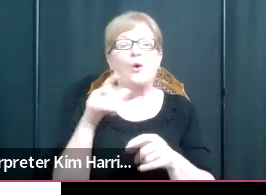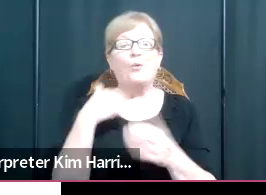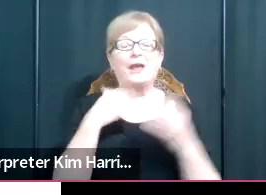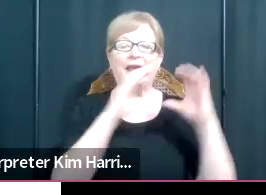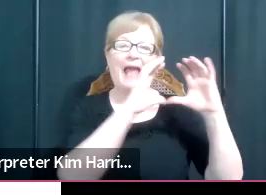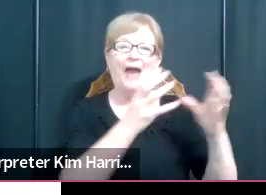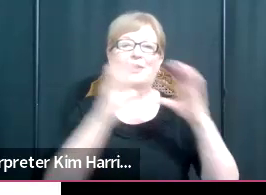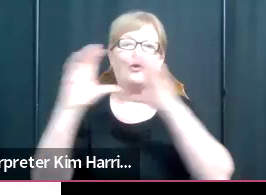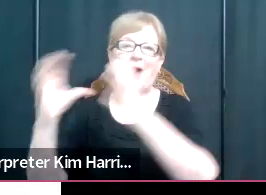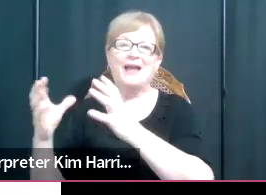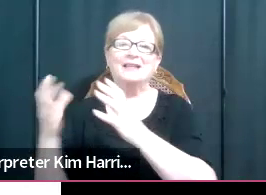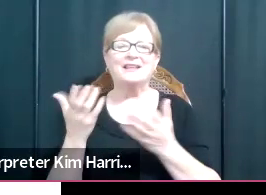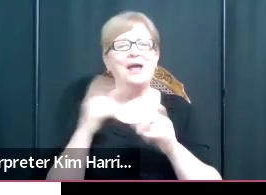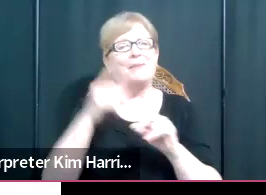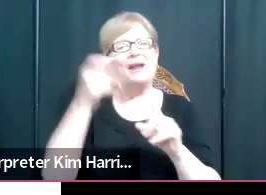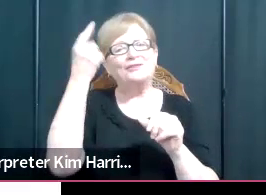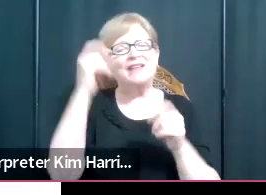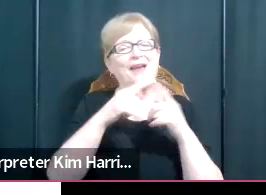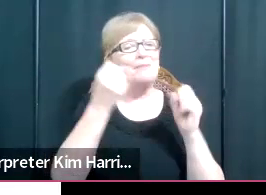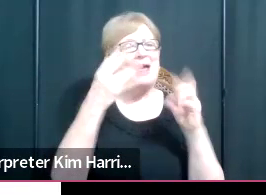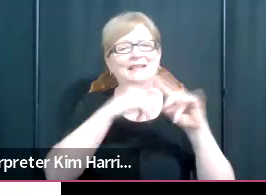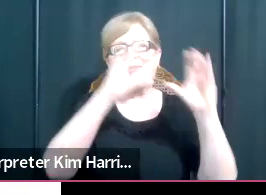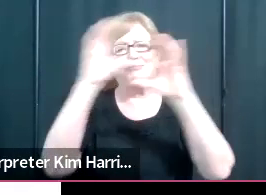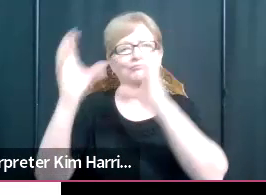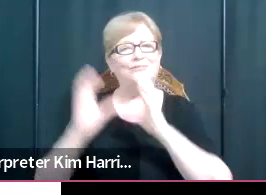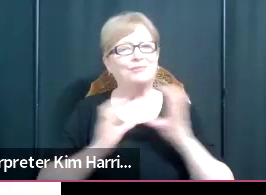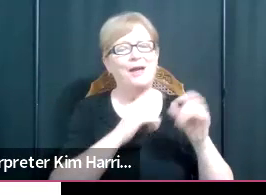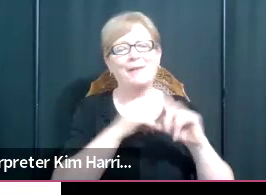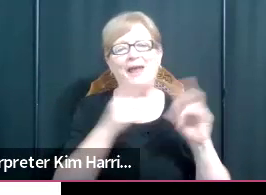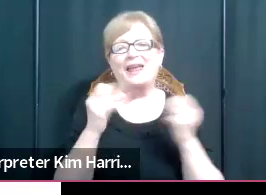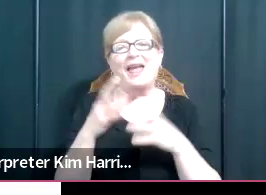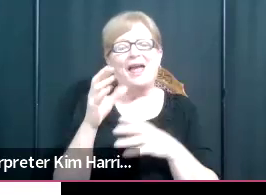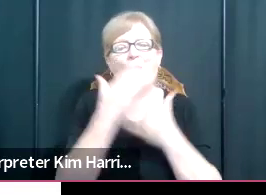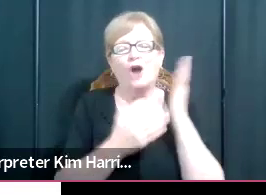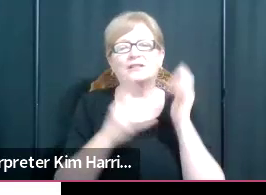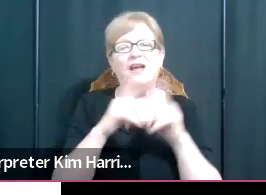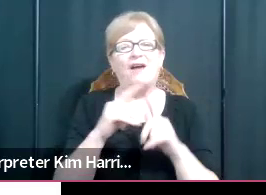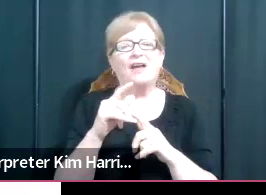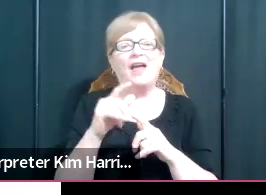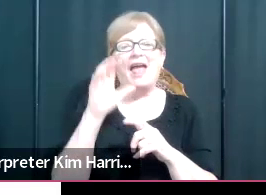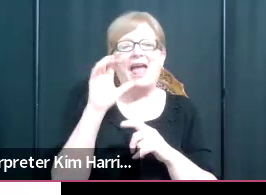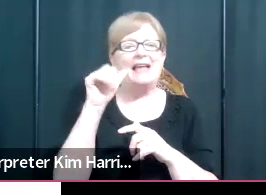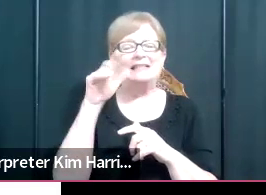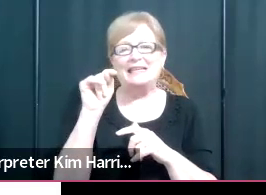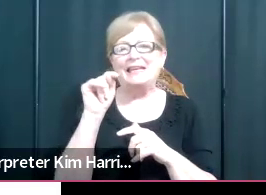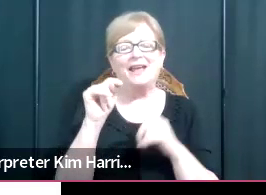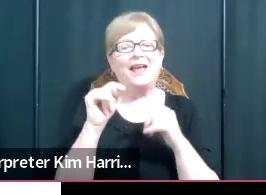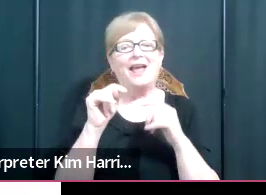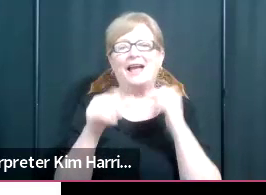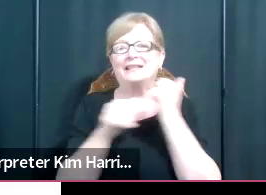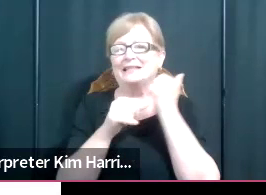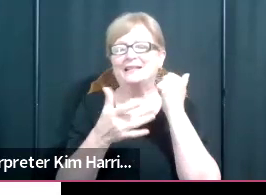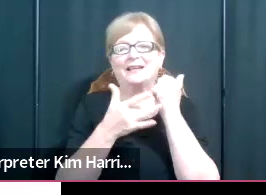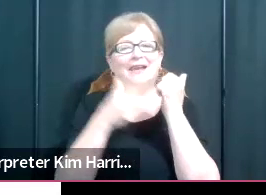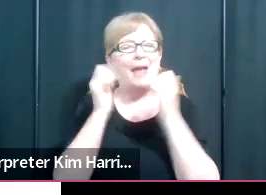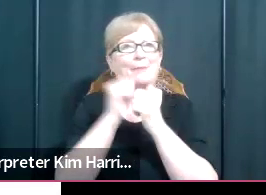categorize things a little bit, but keep in mind many pieces of AT work, multi-purpose and cross-categorically and can be used in